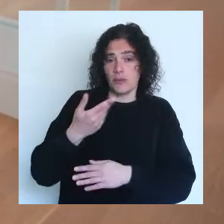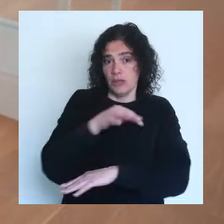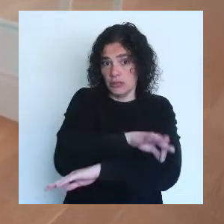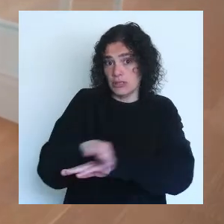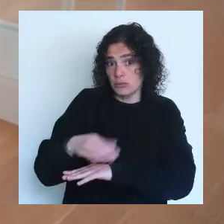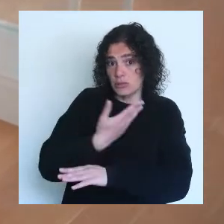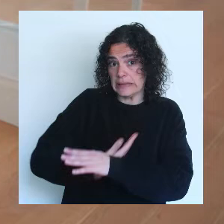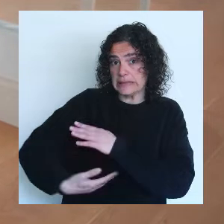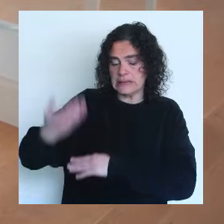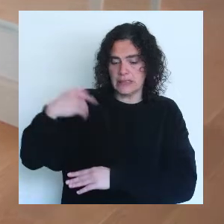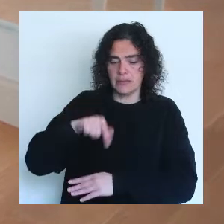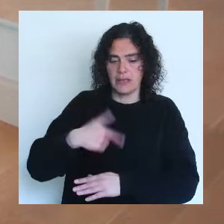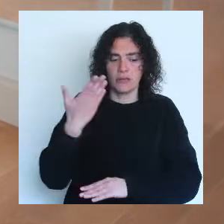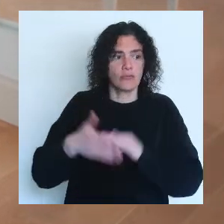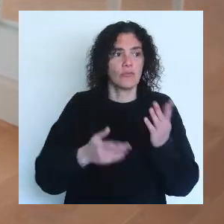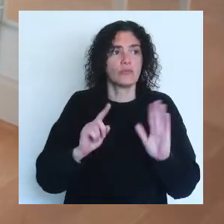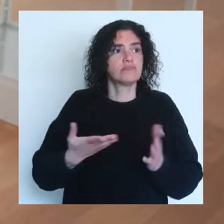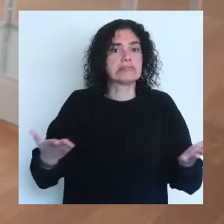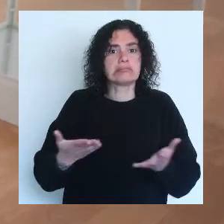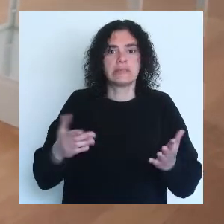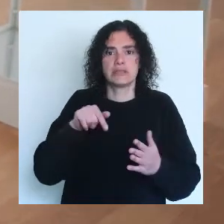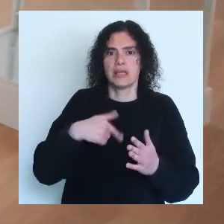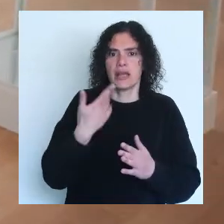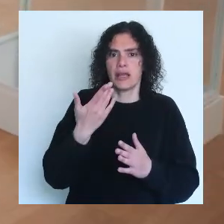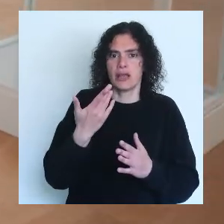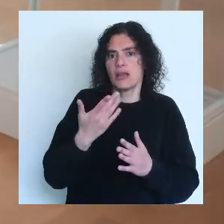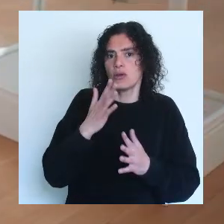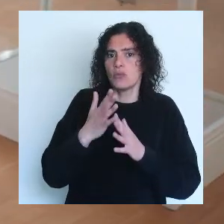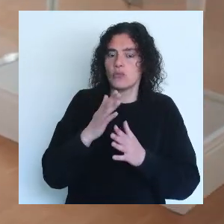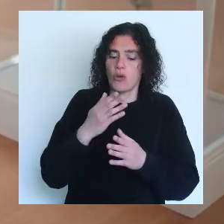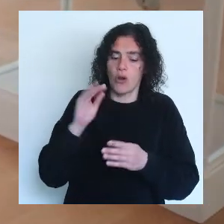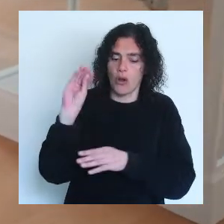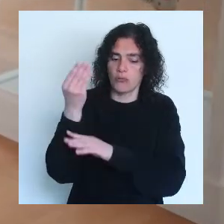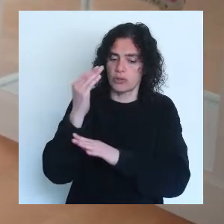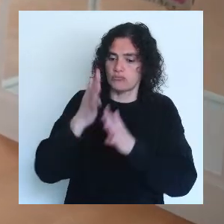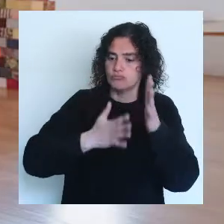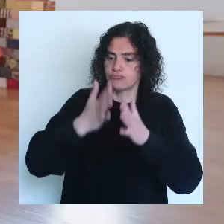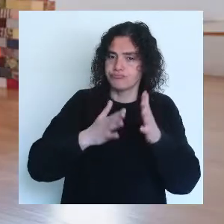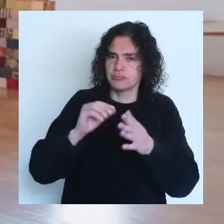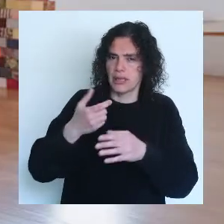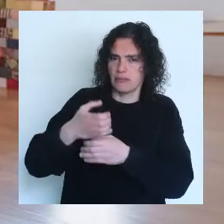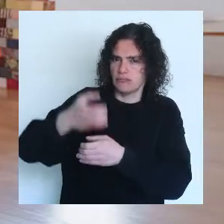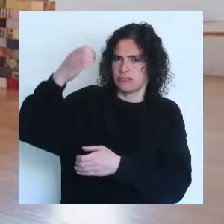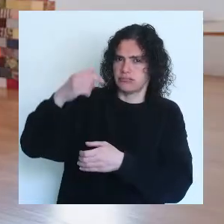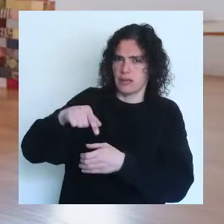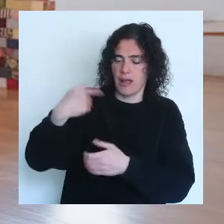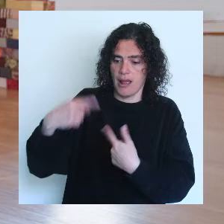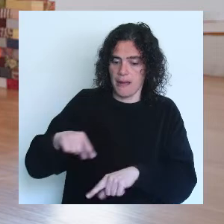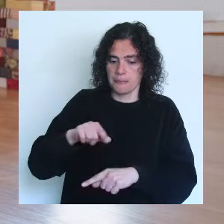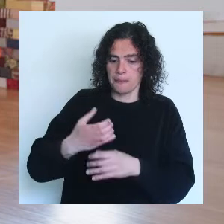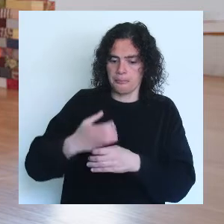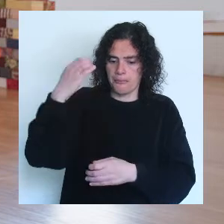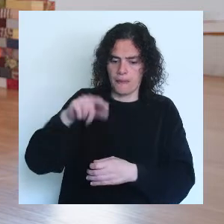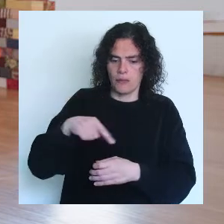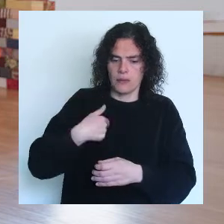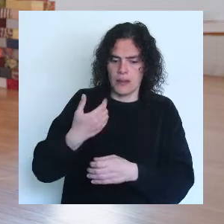or antique architecture, but it just happened to be an industrial object set up as a column. And it's also